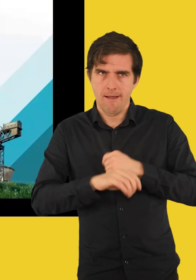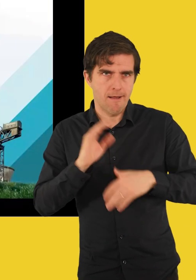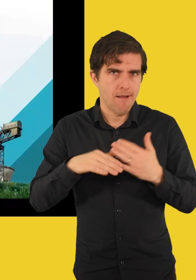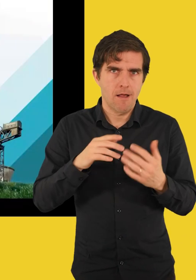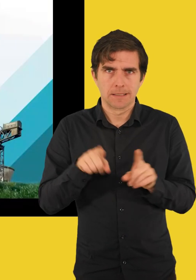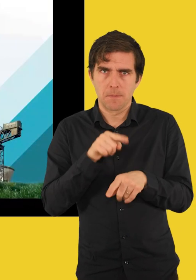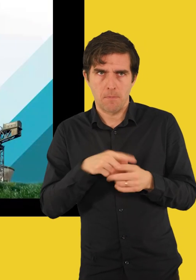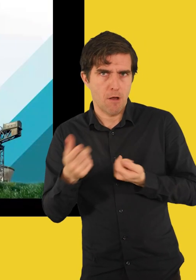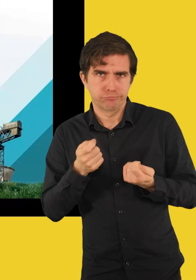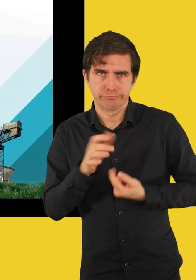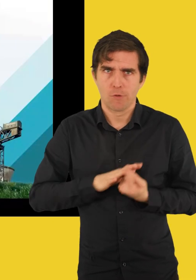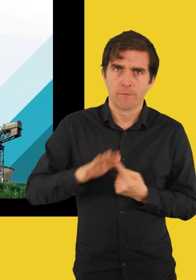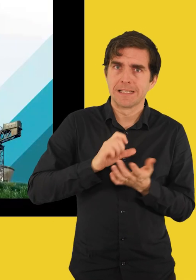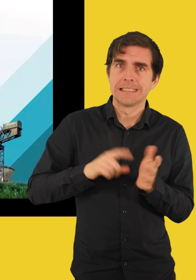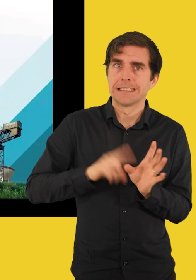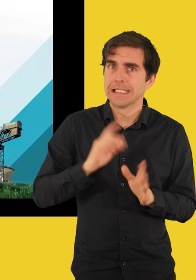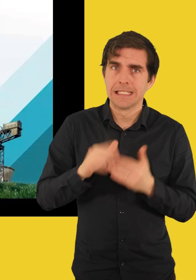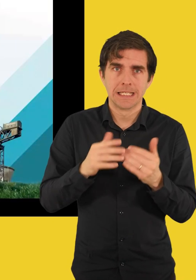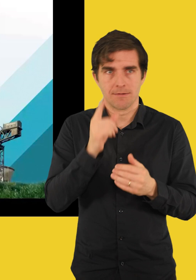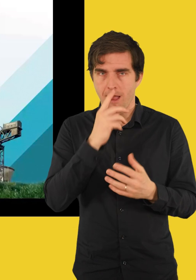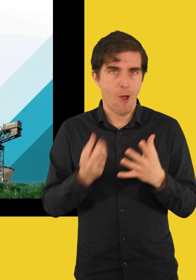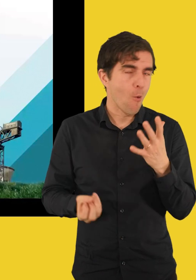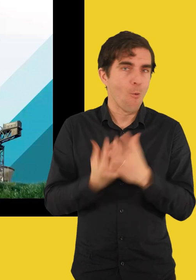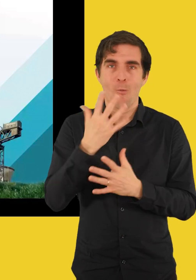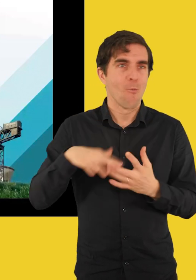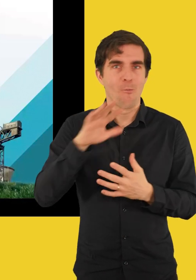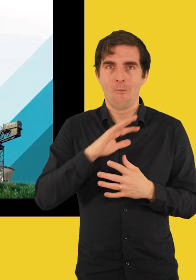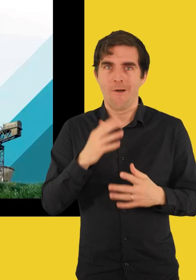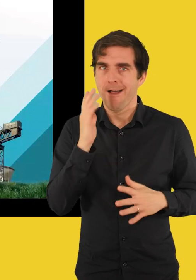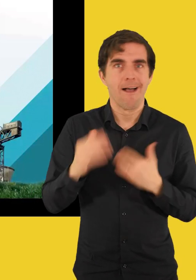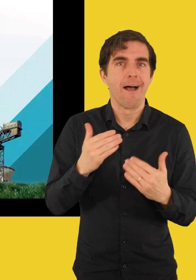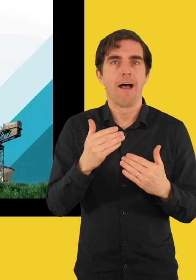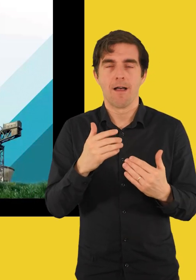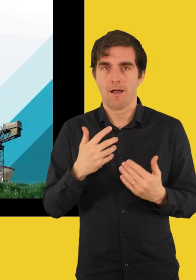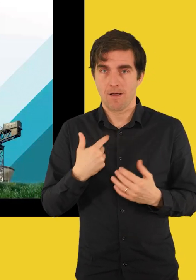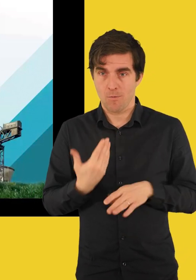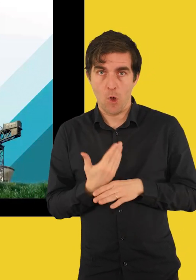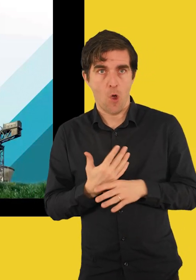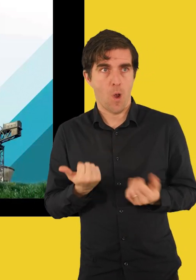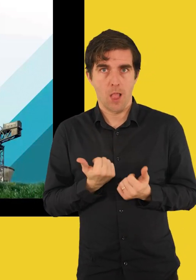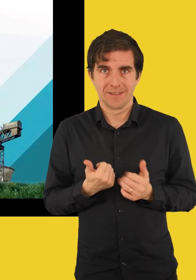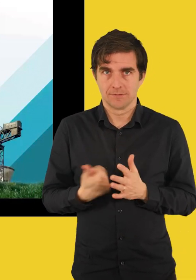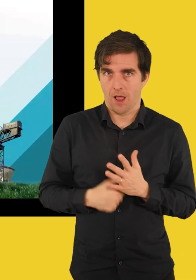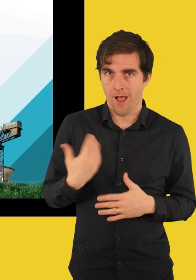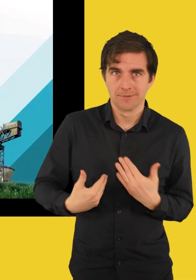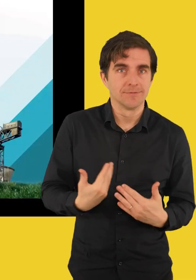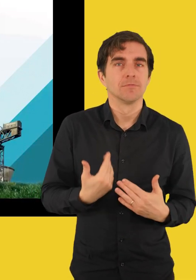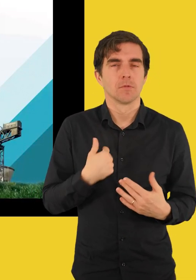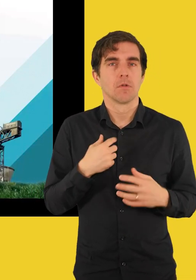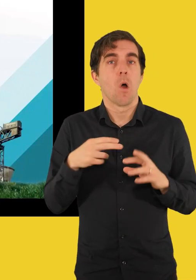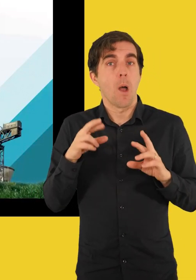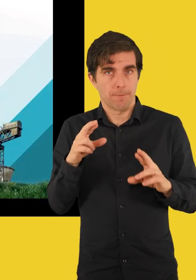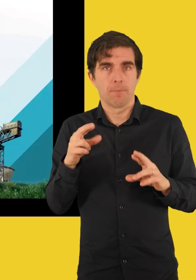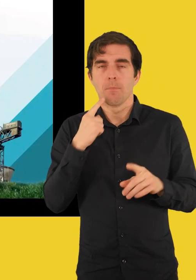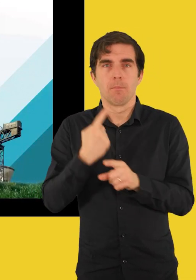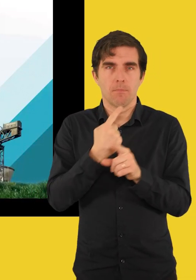and operational across the city? So to hopefully bring that to life a little bit, we're going to talk to you about some of the work that's underway at the moment. And the one that I'm